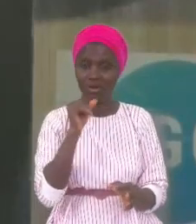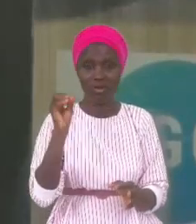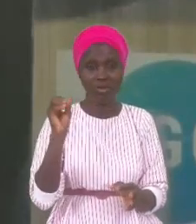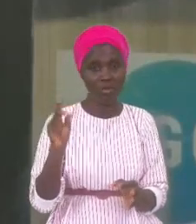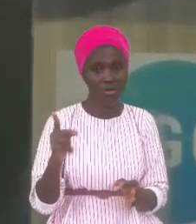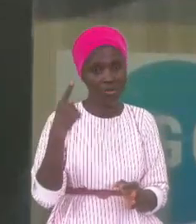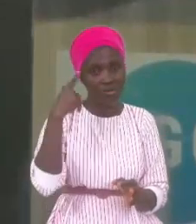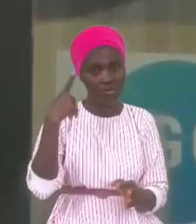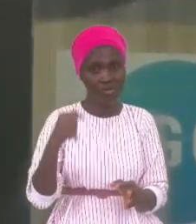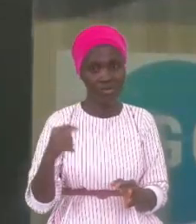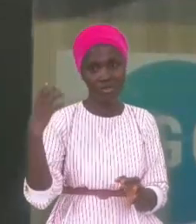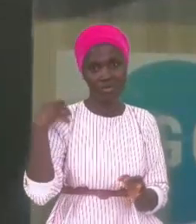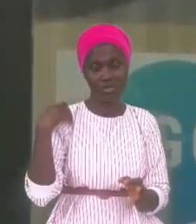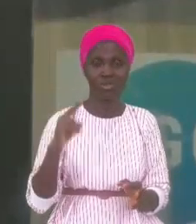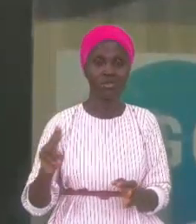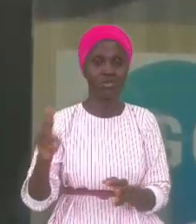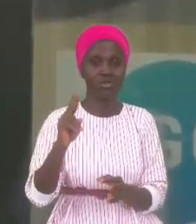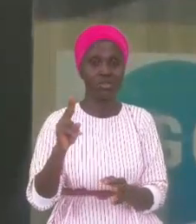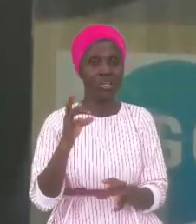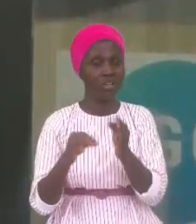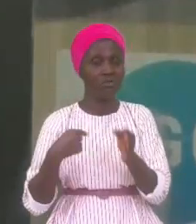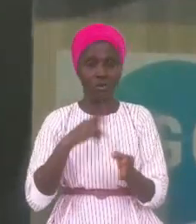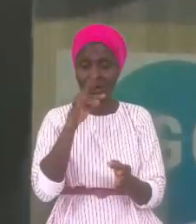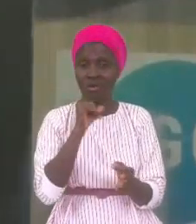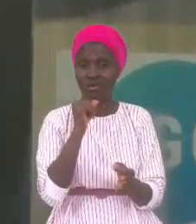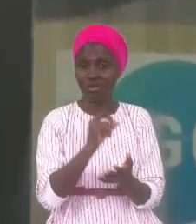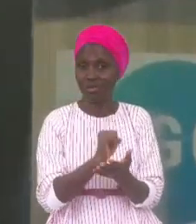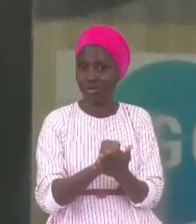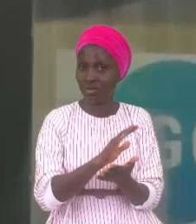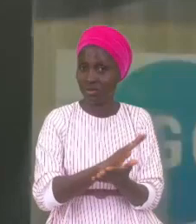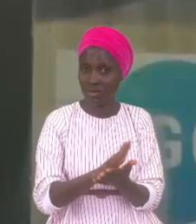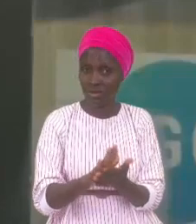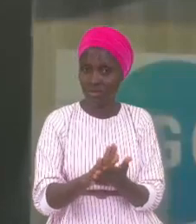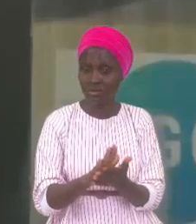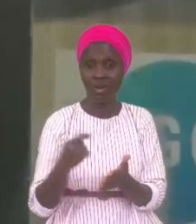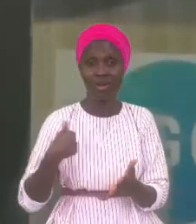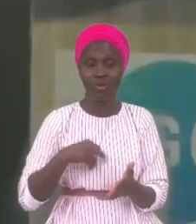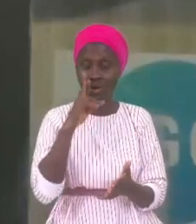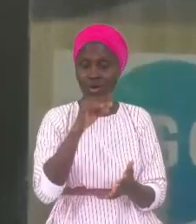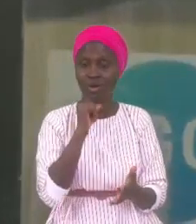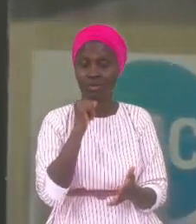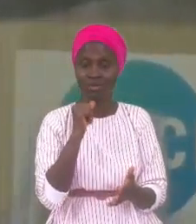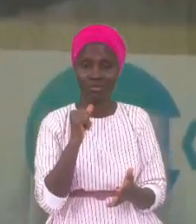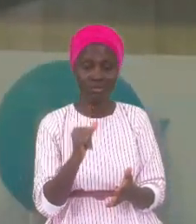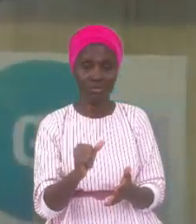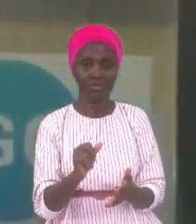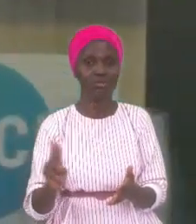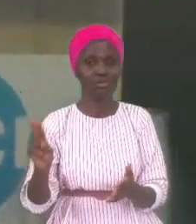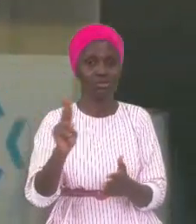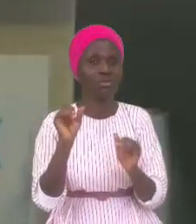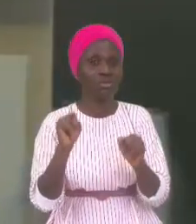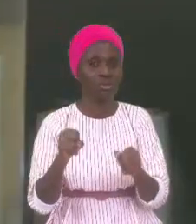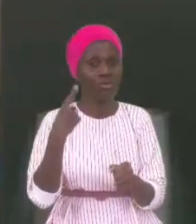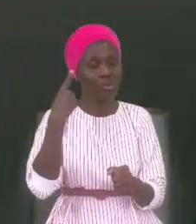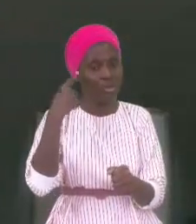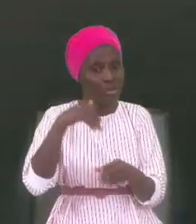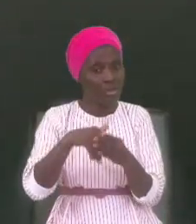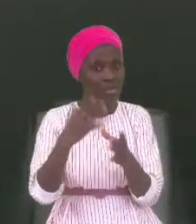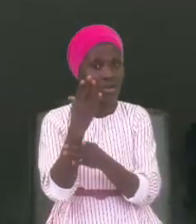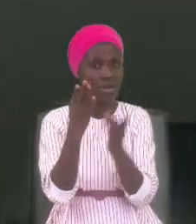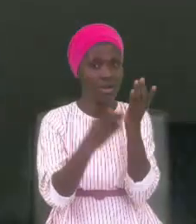we're not meet, we're not fit, we're not usable in the hands of the Lord. It says the vessels unto